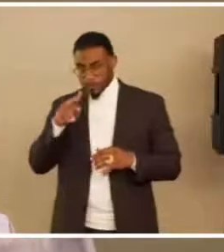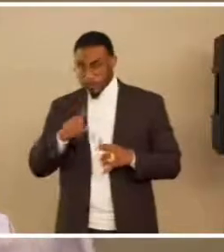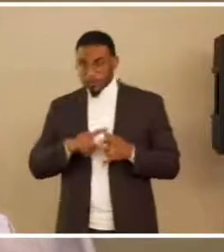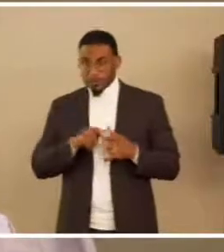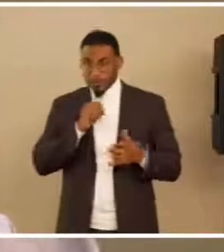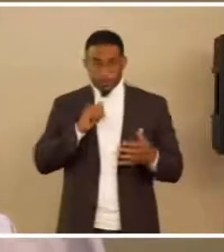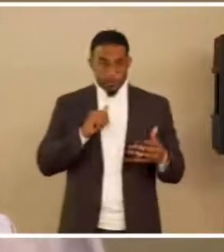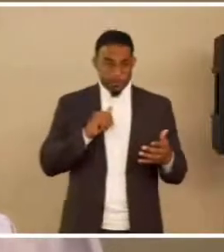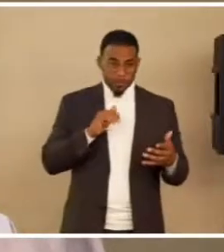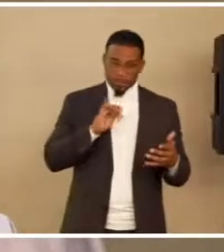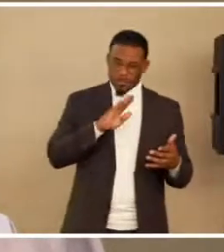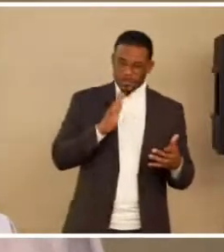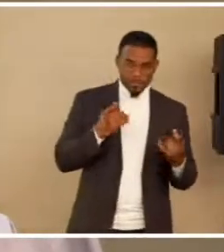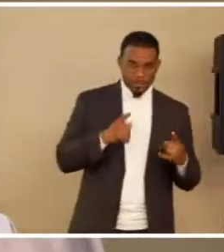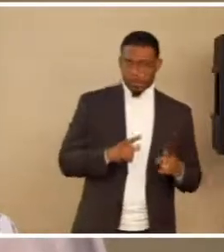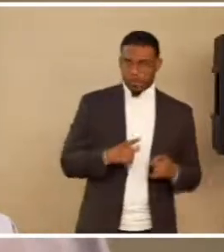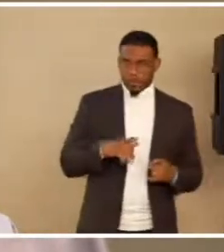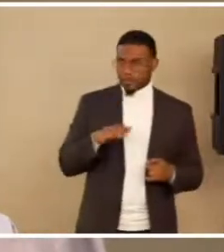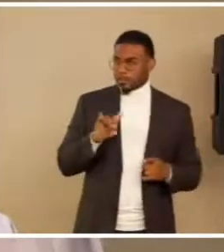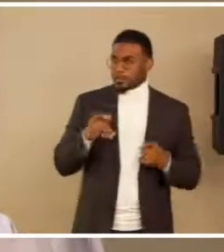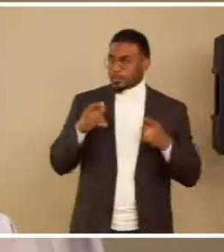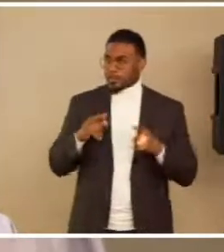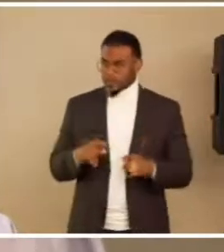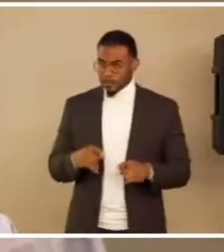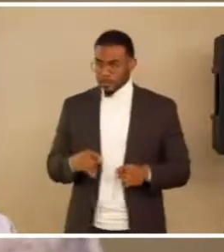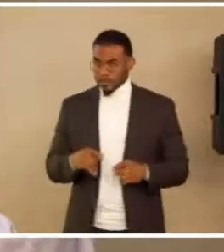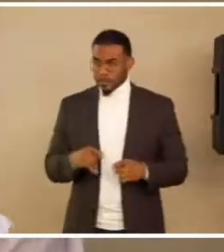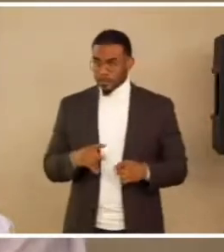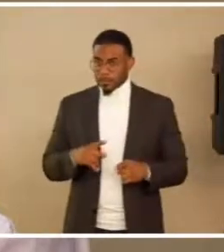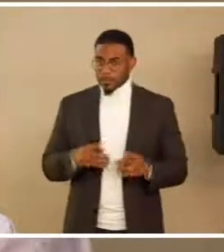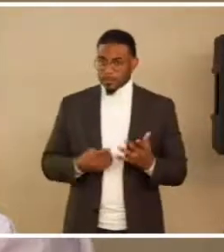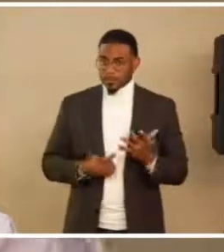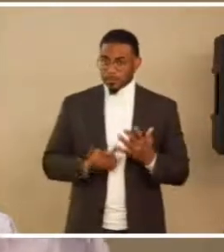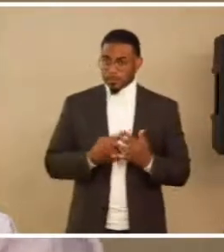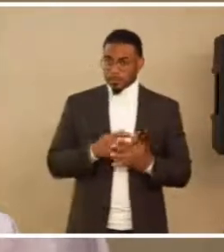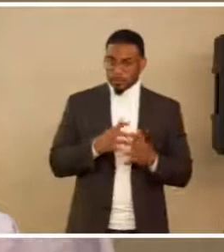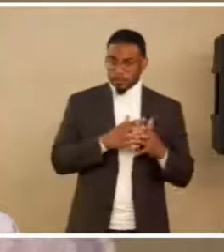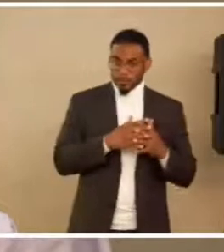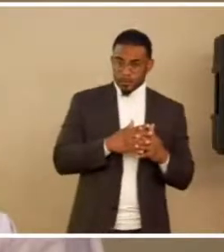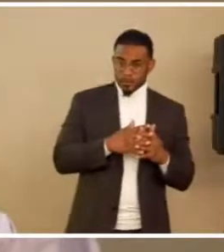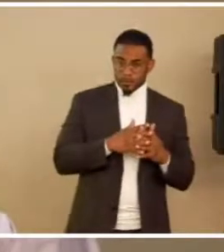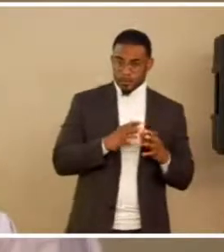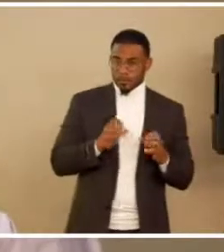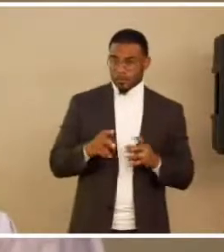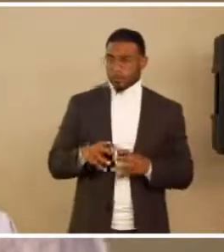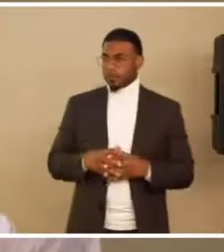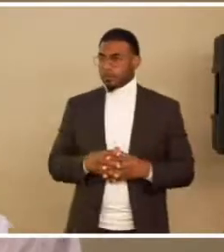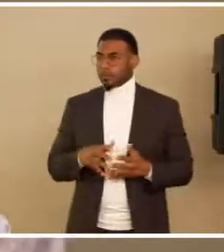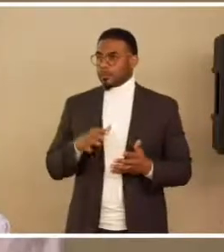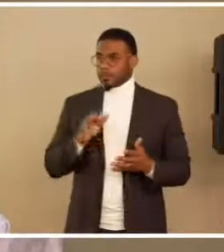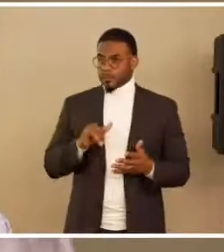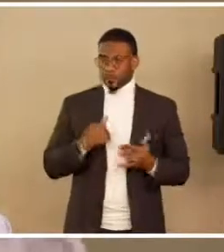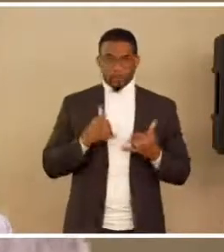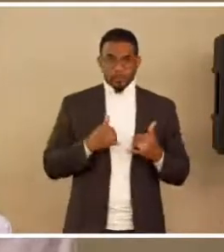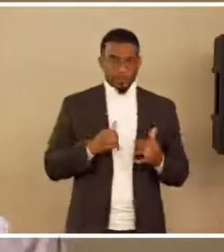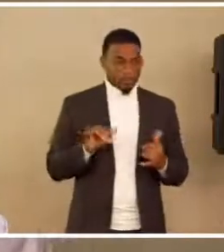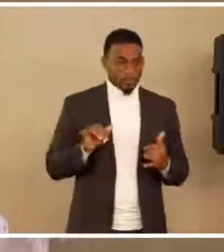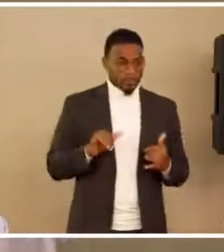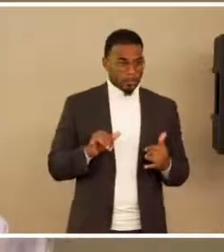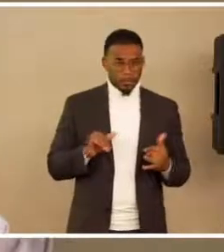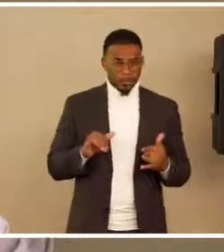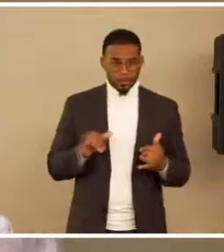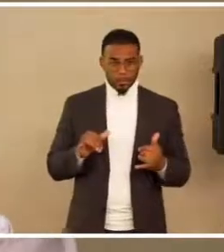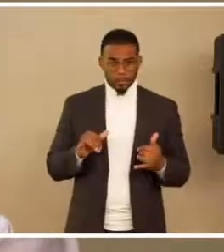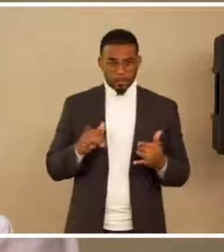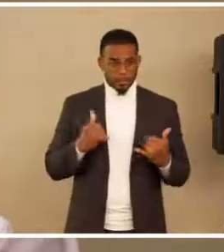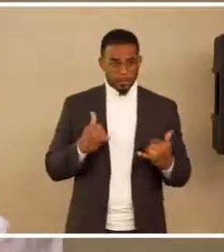not. And that never happens. And that happens through an American platform. So that's still like, you